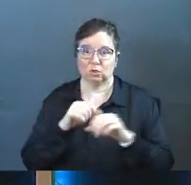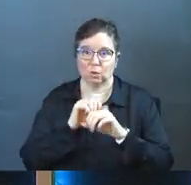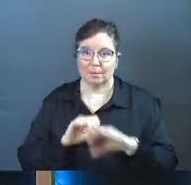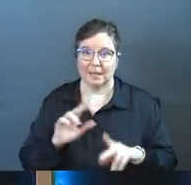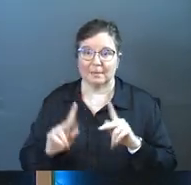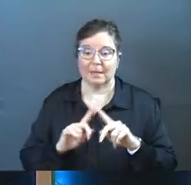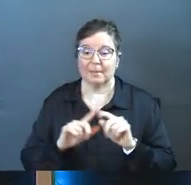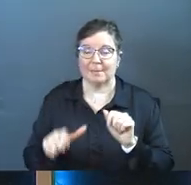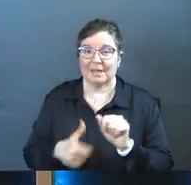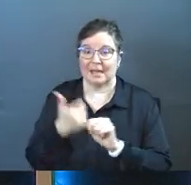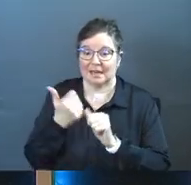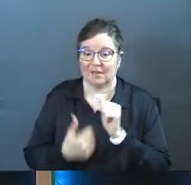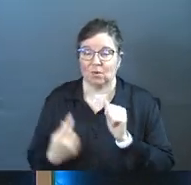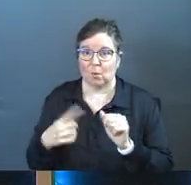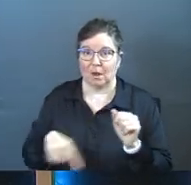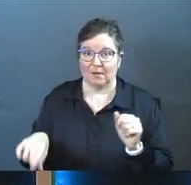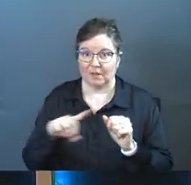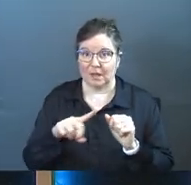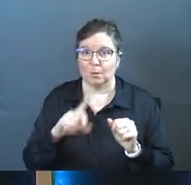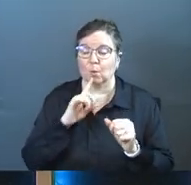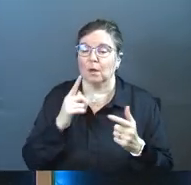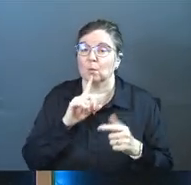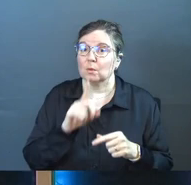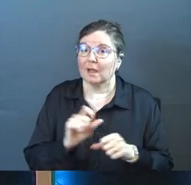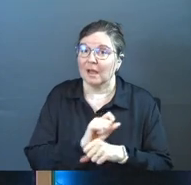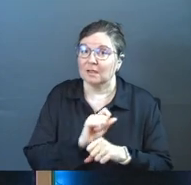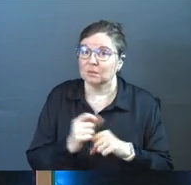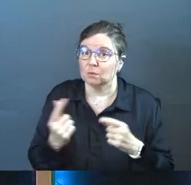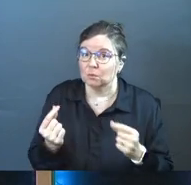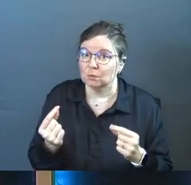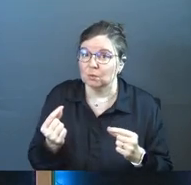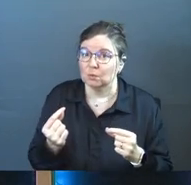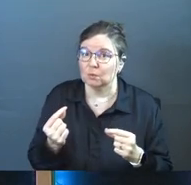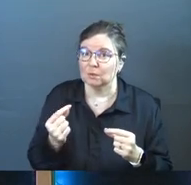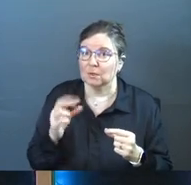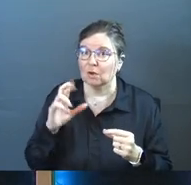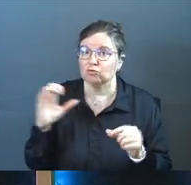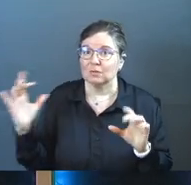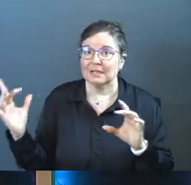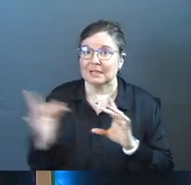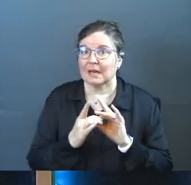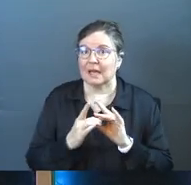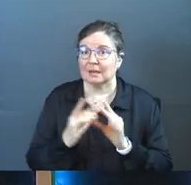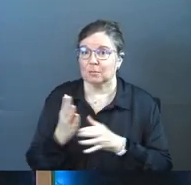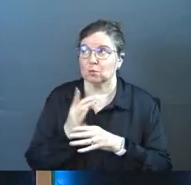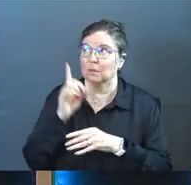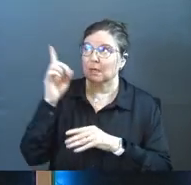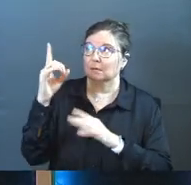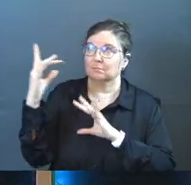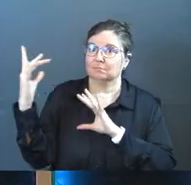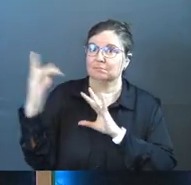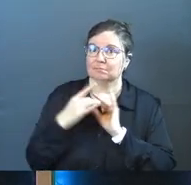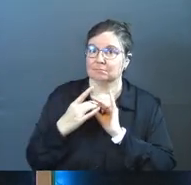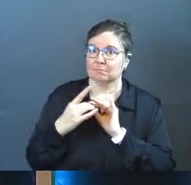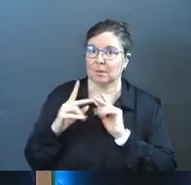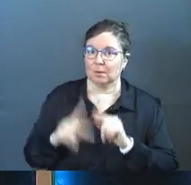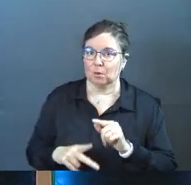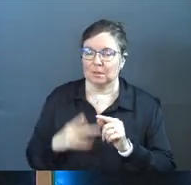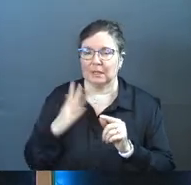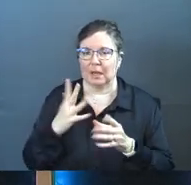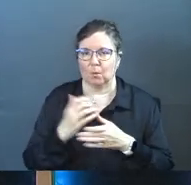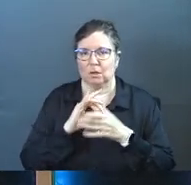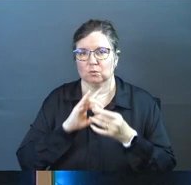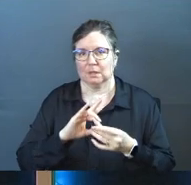bless people, but behind every single one of them, what he was actually after was a reconnection between him and that person. God